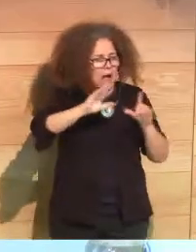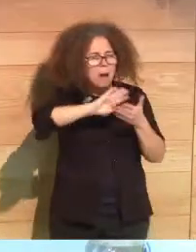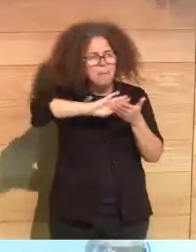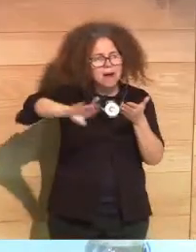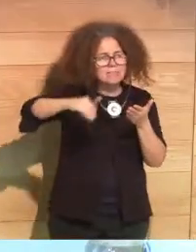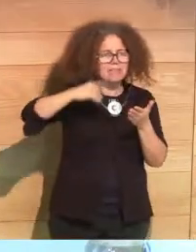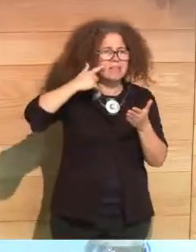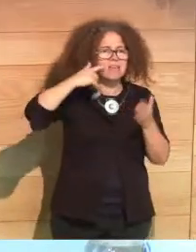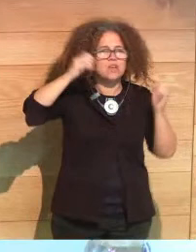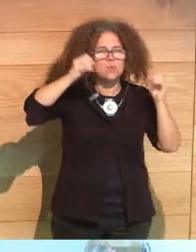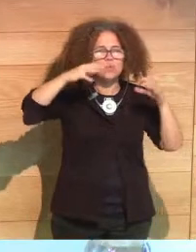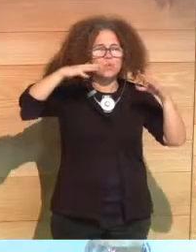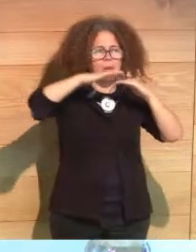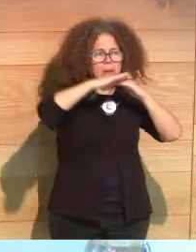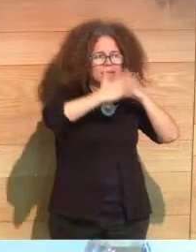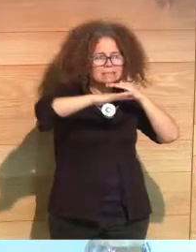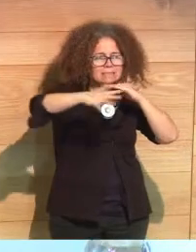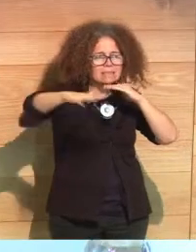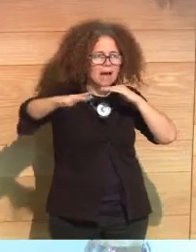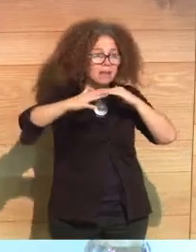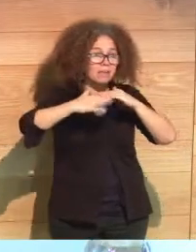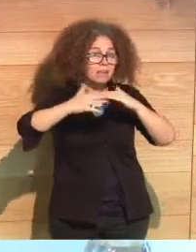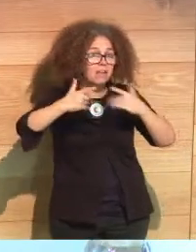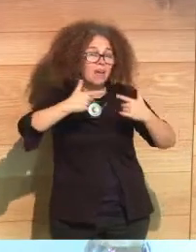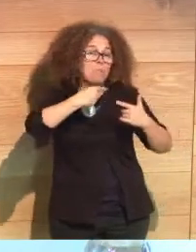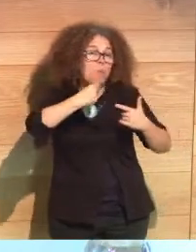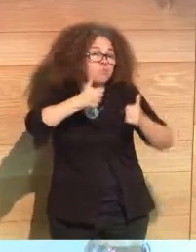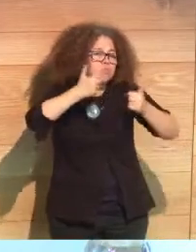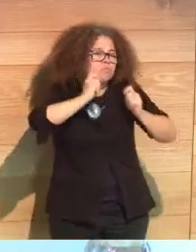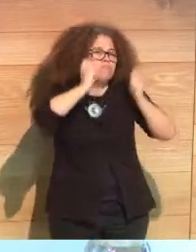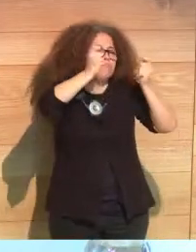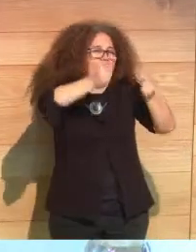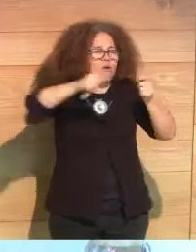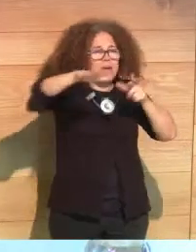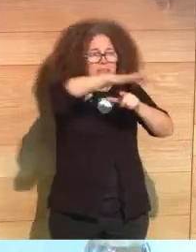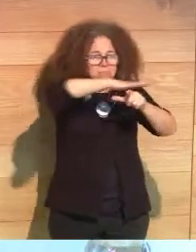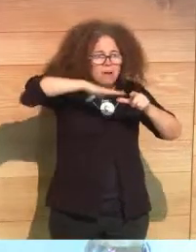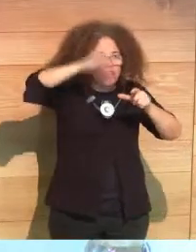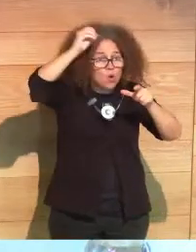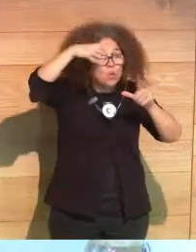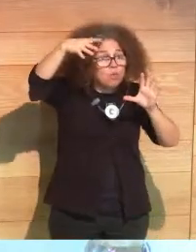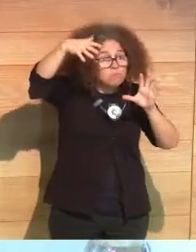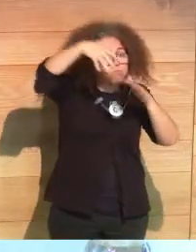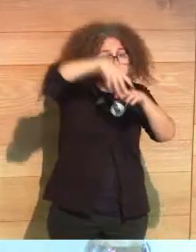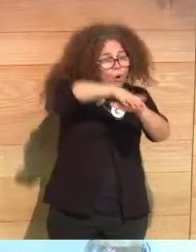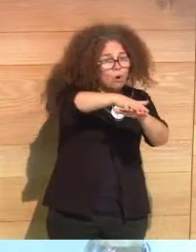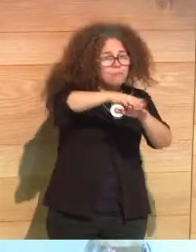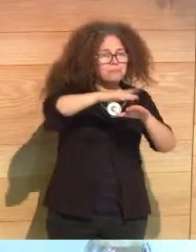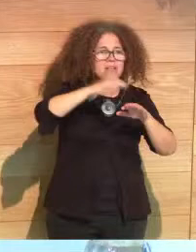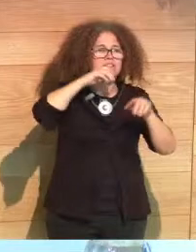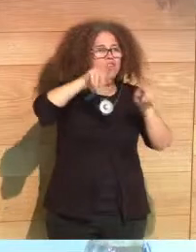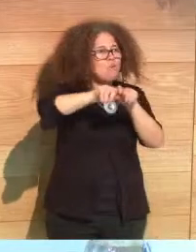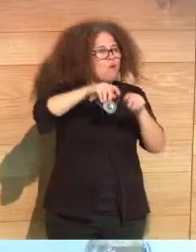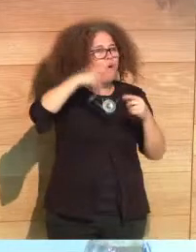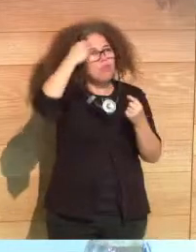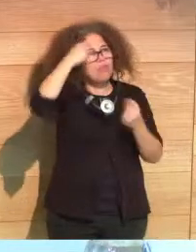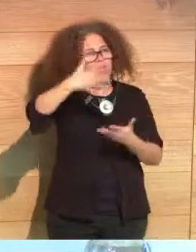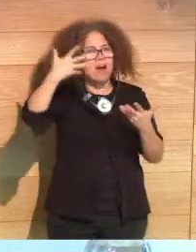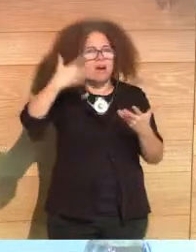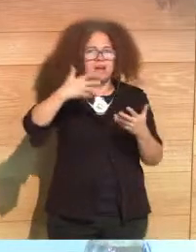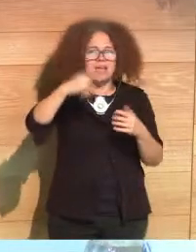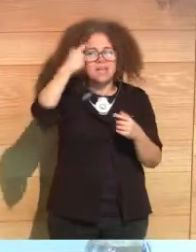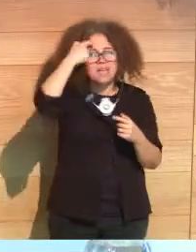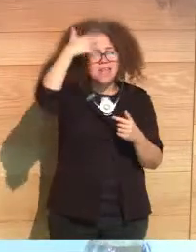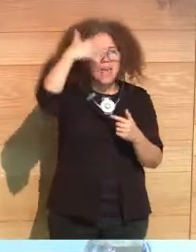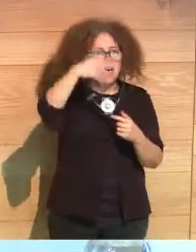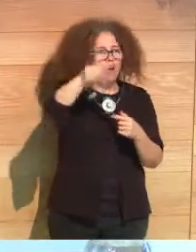light that we like to call lightscapes, is really this idea of sharing with the audience various point of